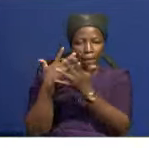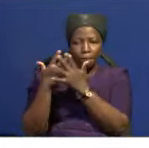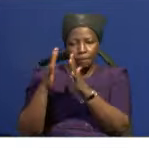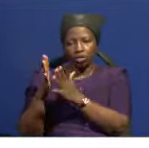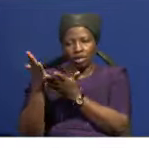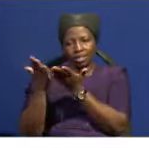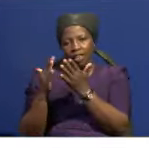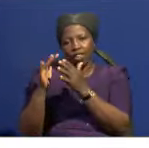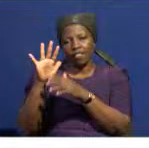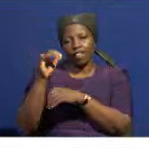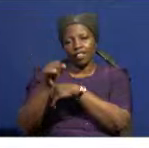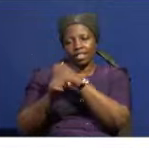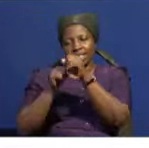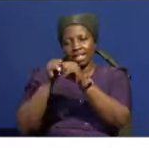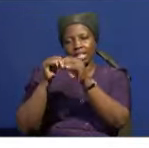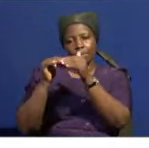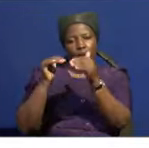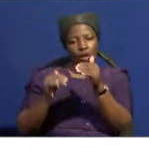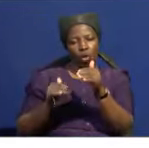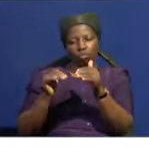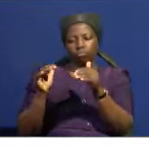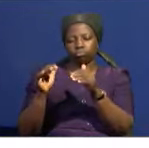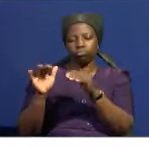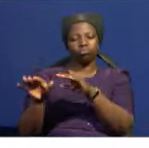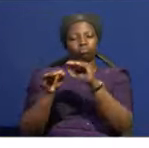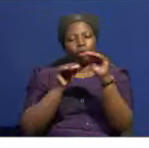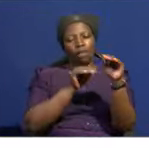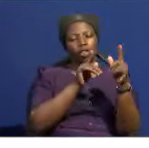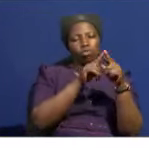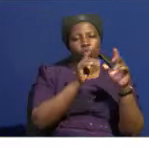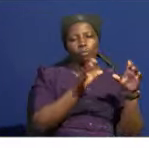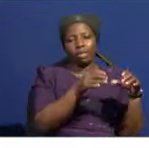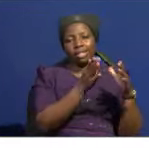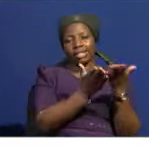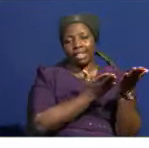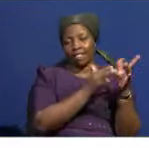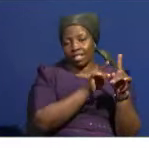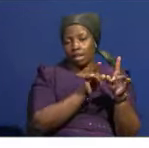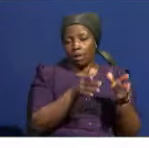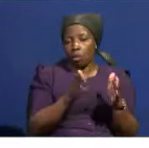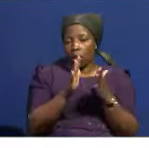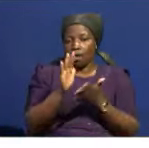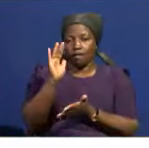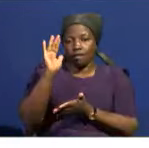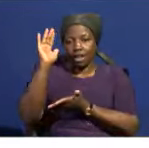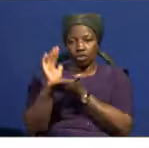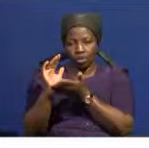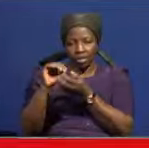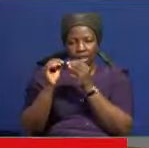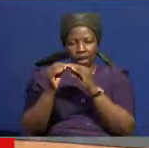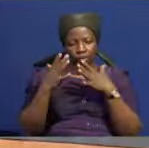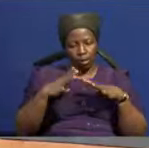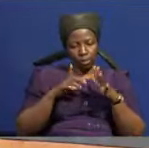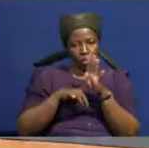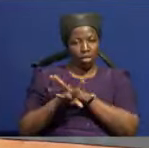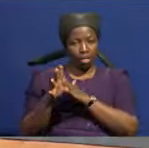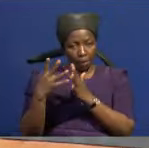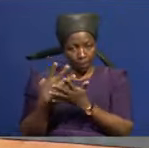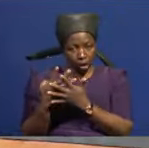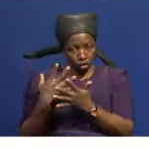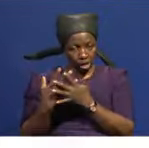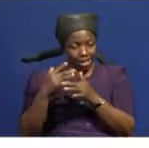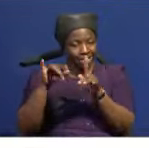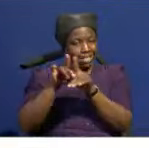and enlist them in community service as a way of decongesting prisons. The department has also put up measures to ensure